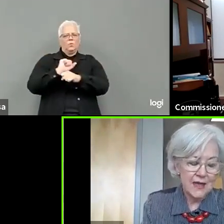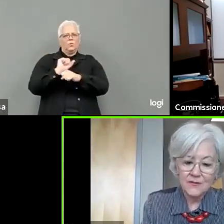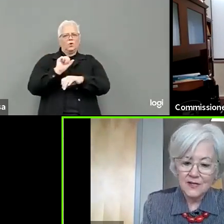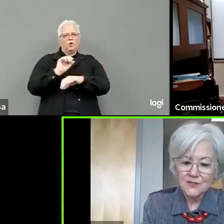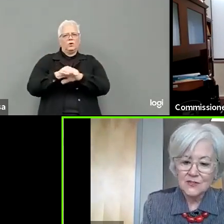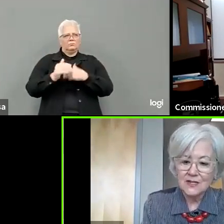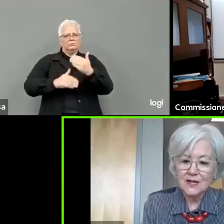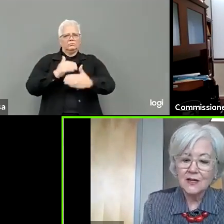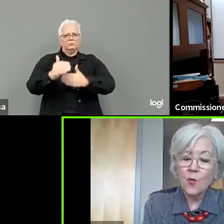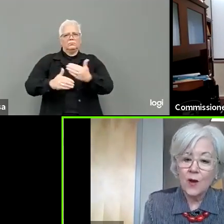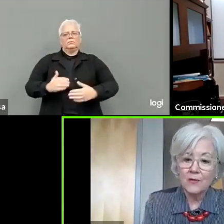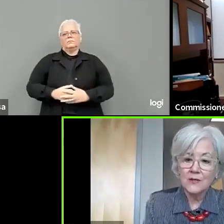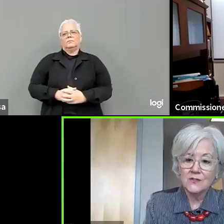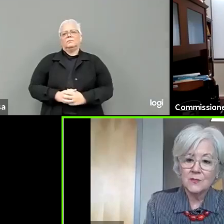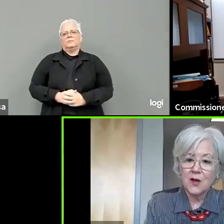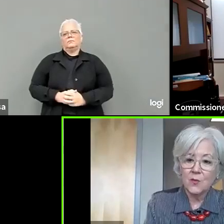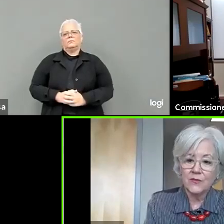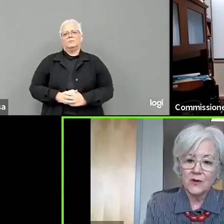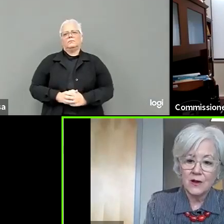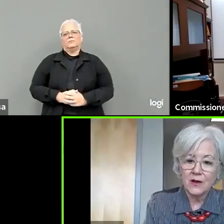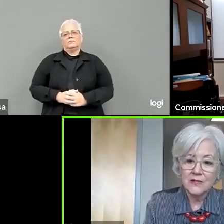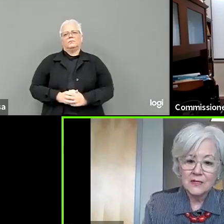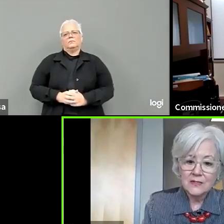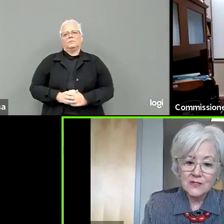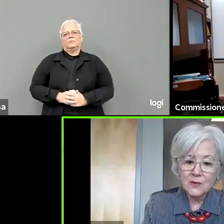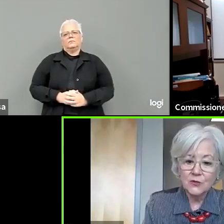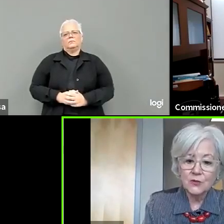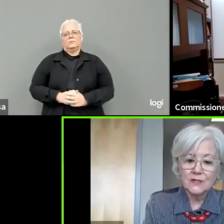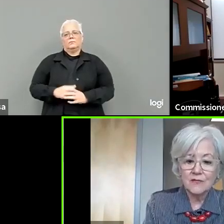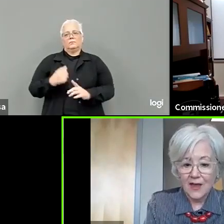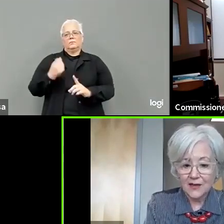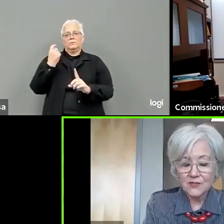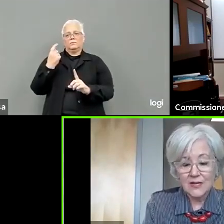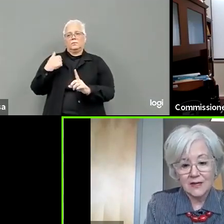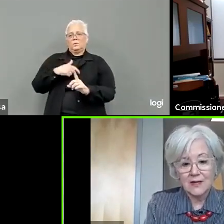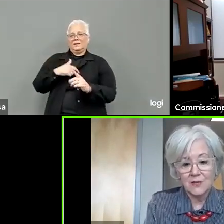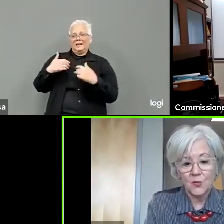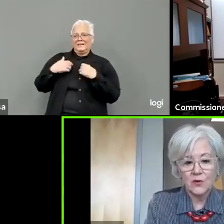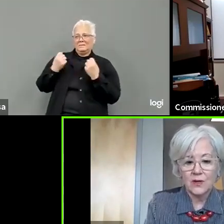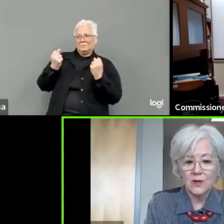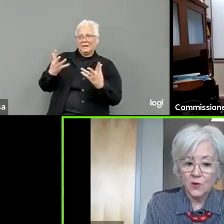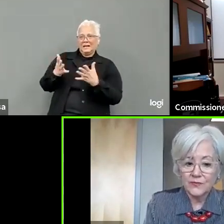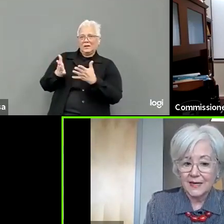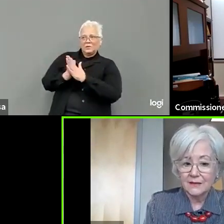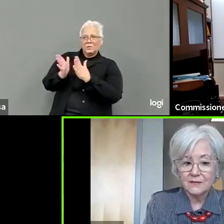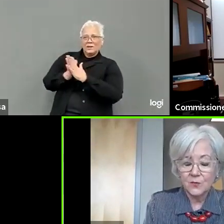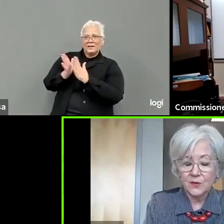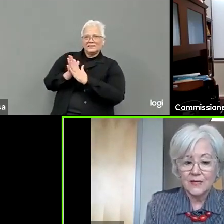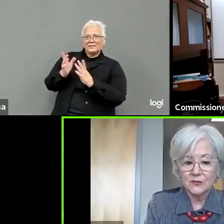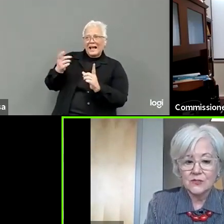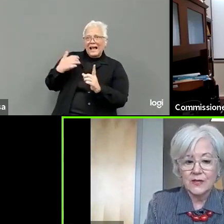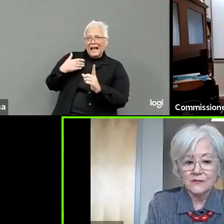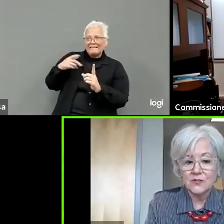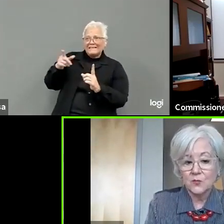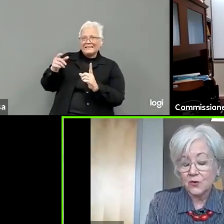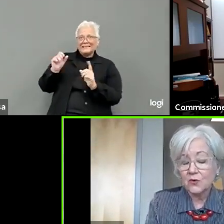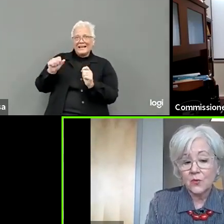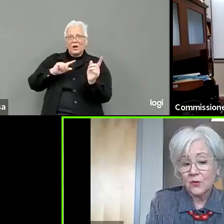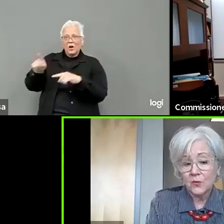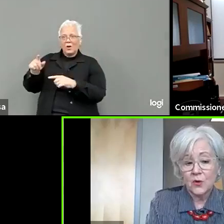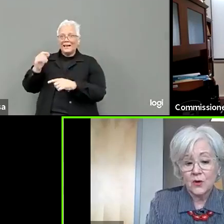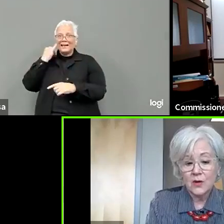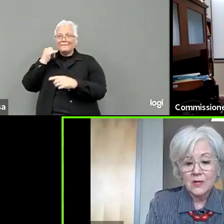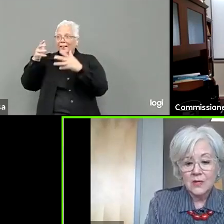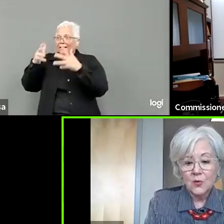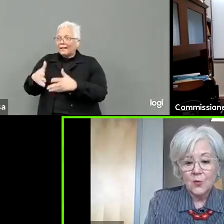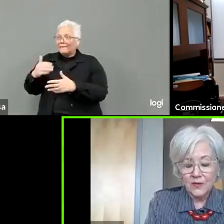received half a dozen inquiries about whether or not someone could get vaccinated at Morton and what that looks like. So